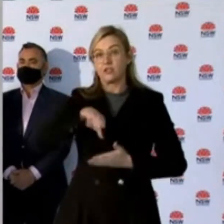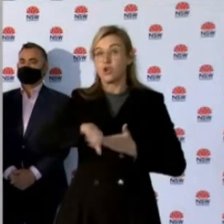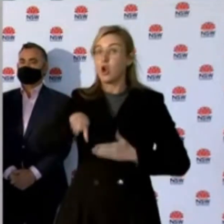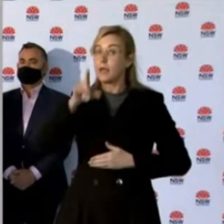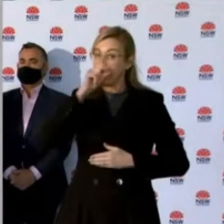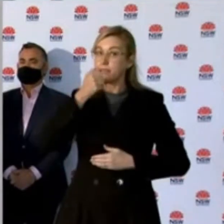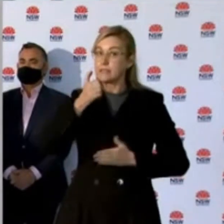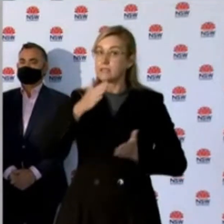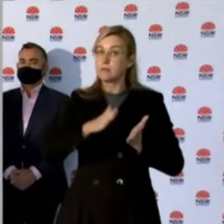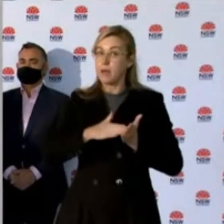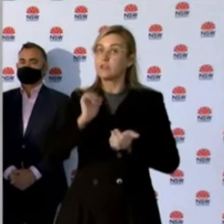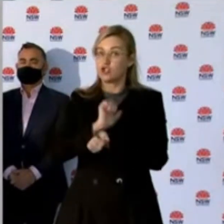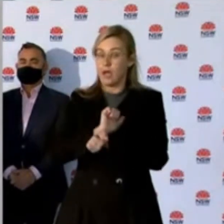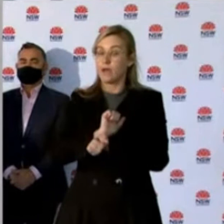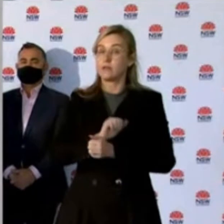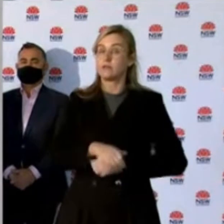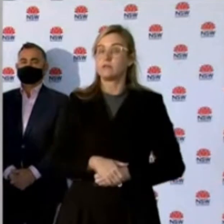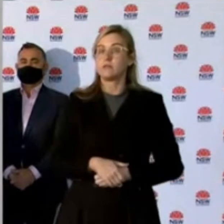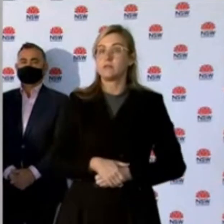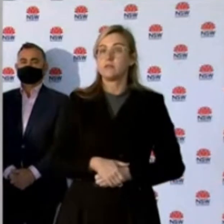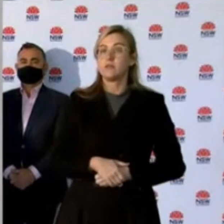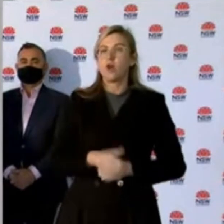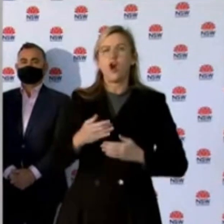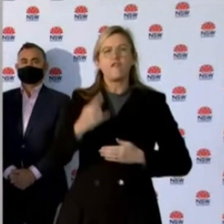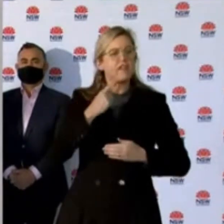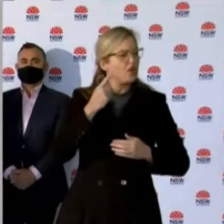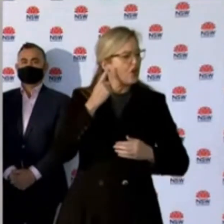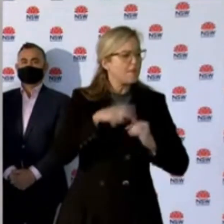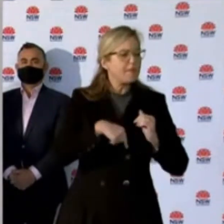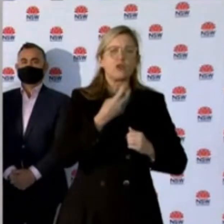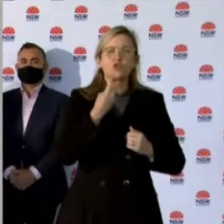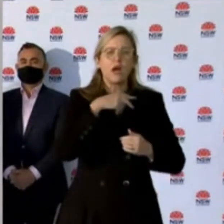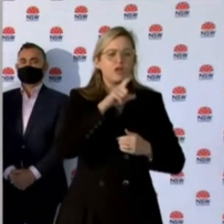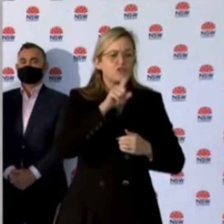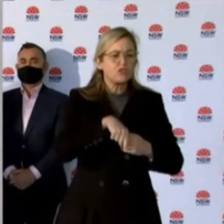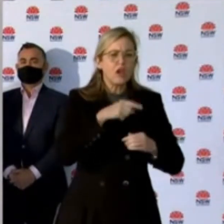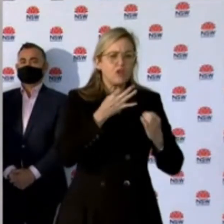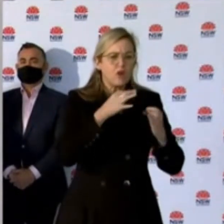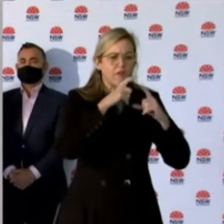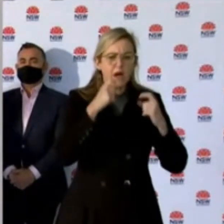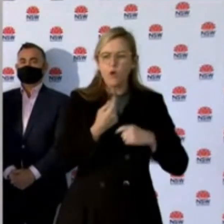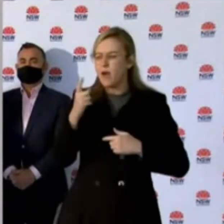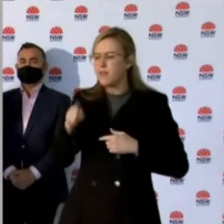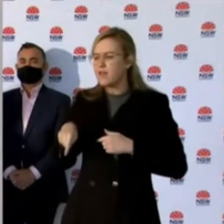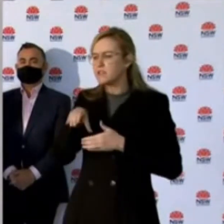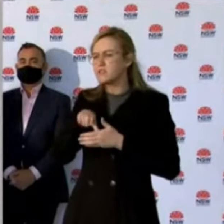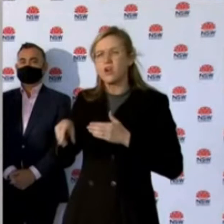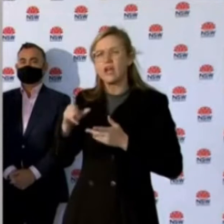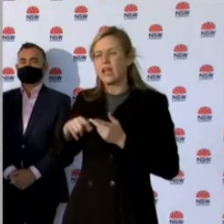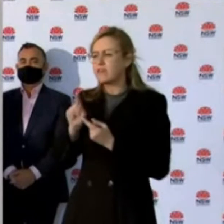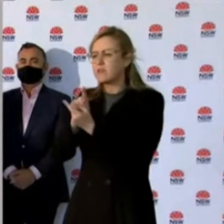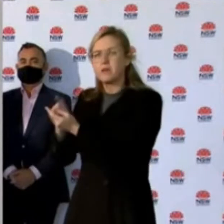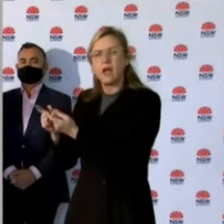jail. We often speak about just the $200 for a mask or $1,000 for a personal infringement notice,